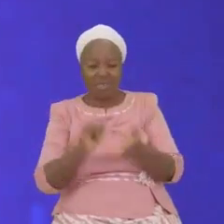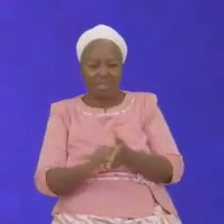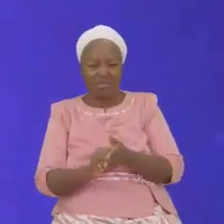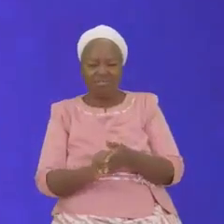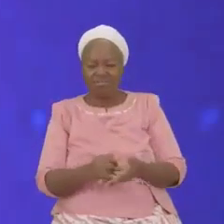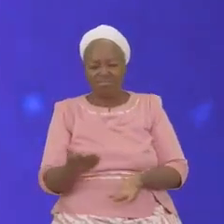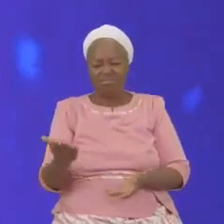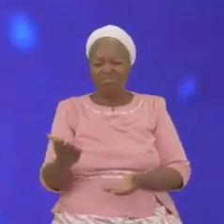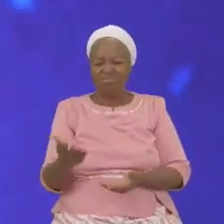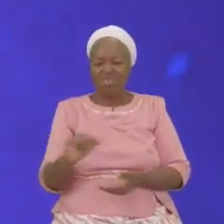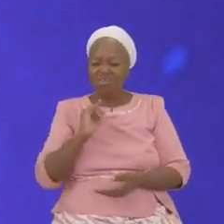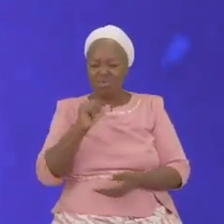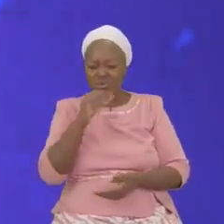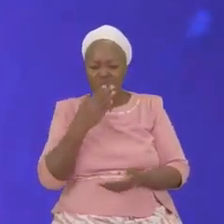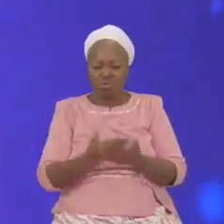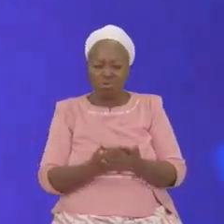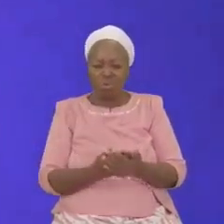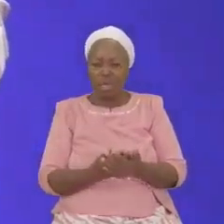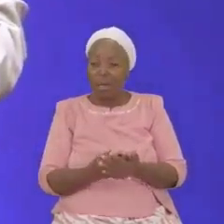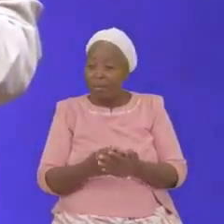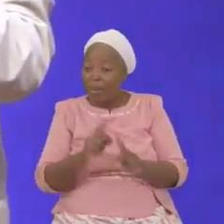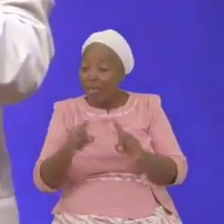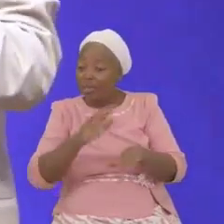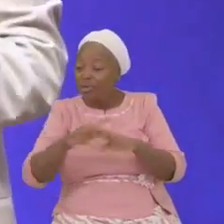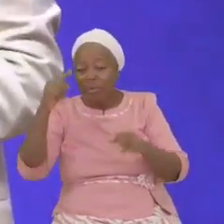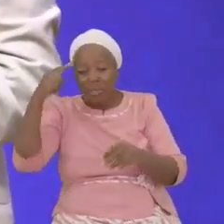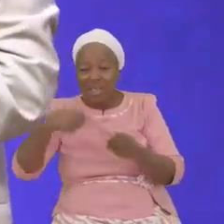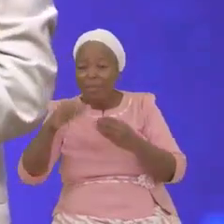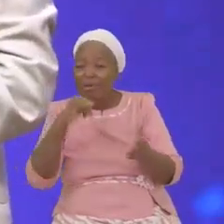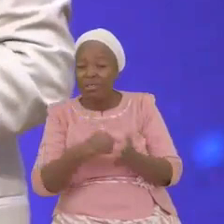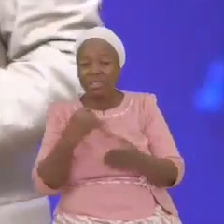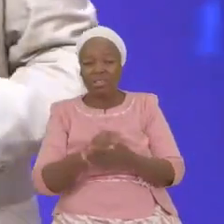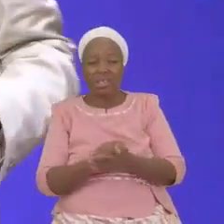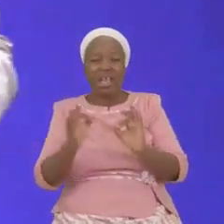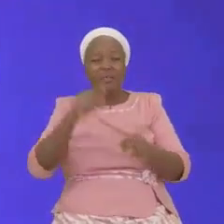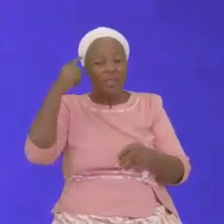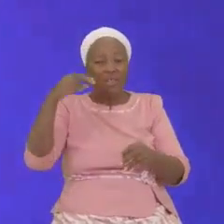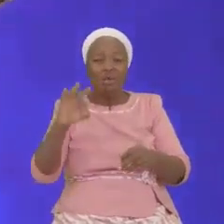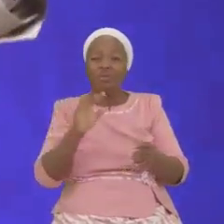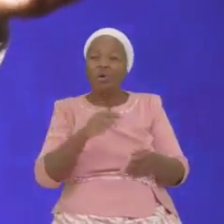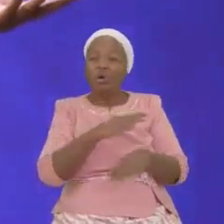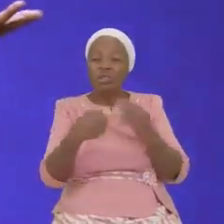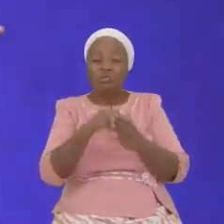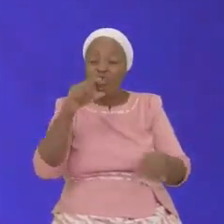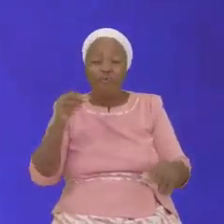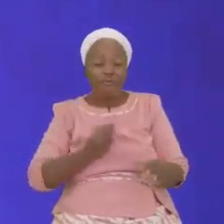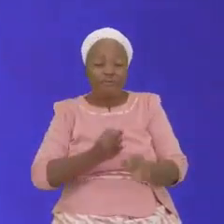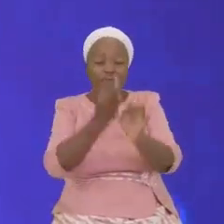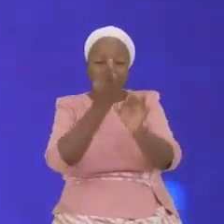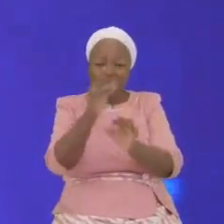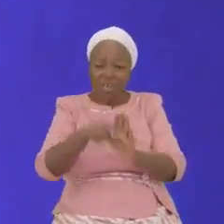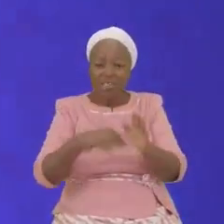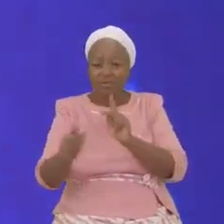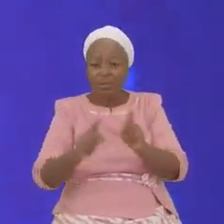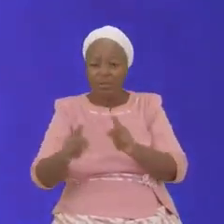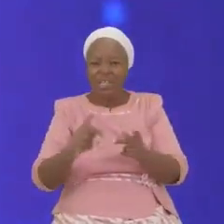But don't think about that. If you think of the injustice of the people, the Lord has given us the peace. We're